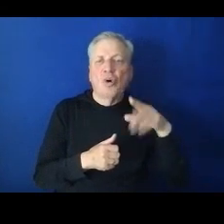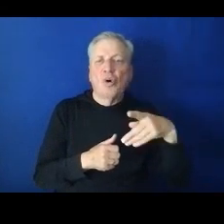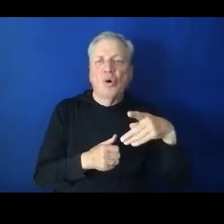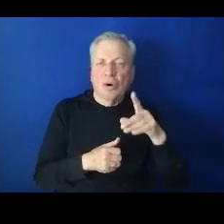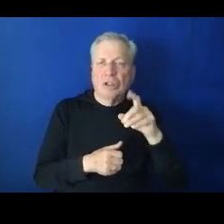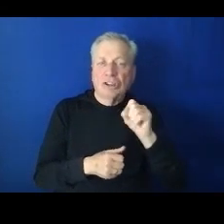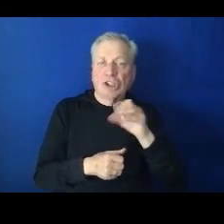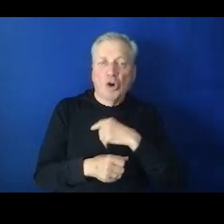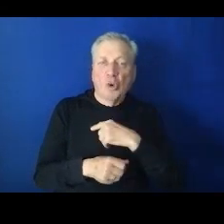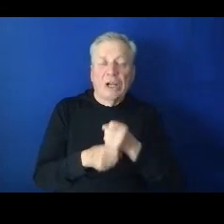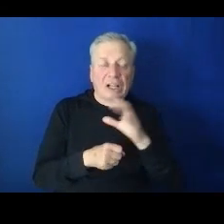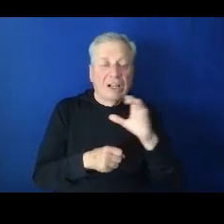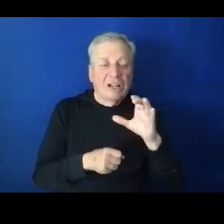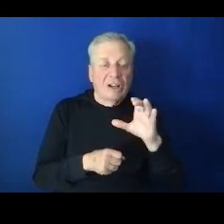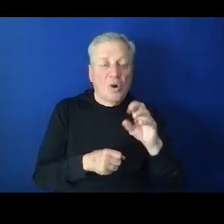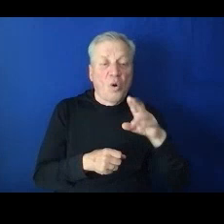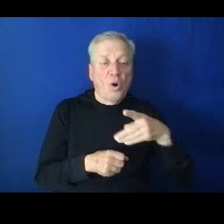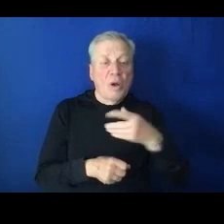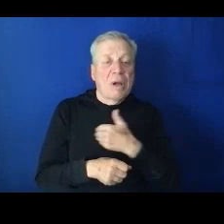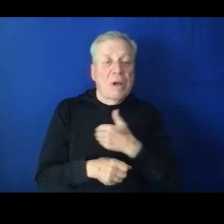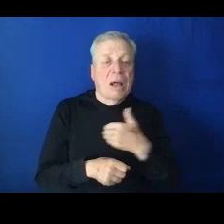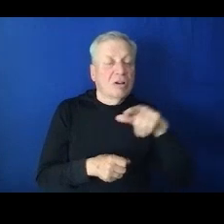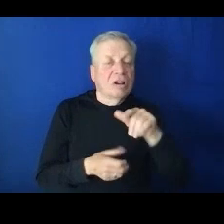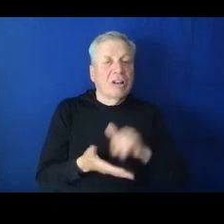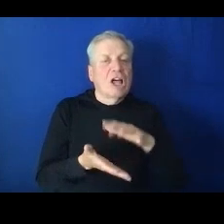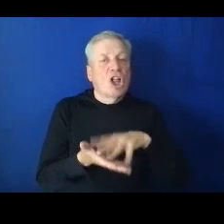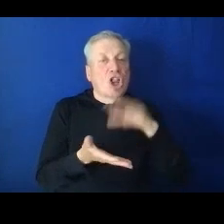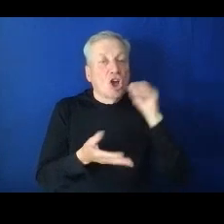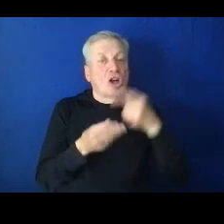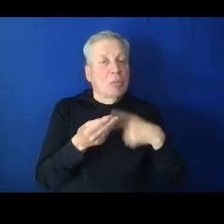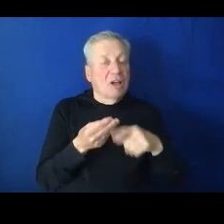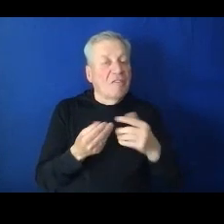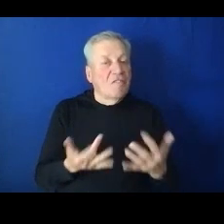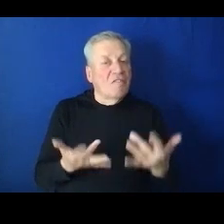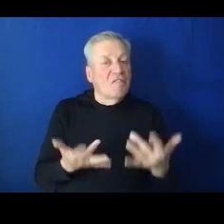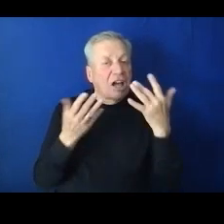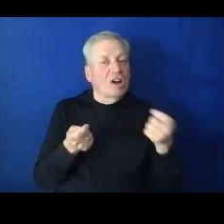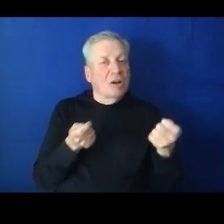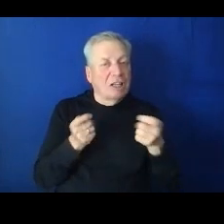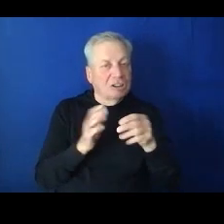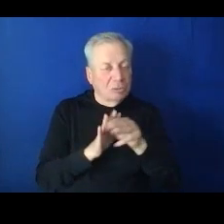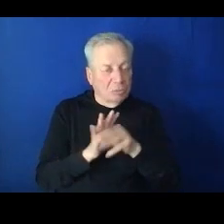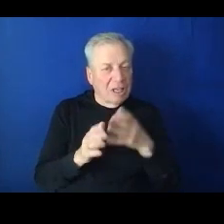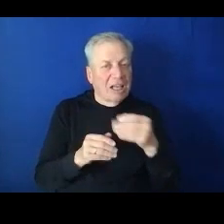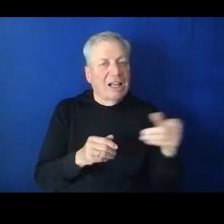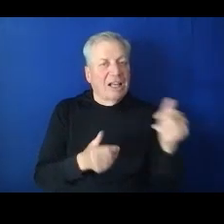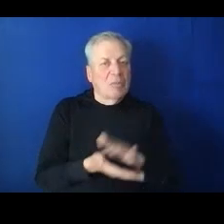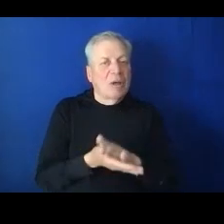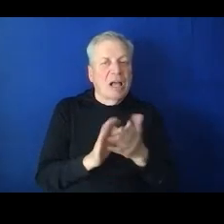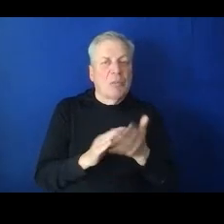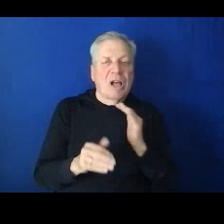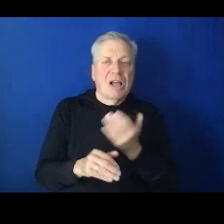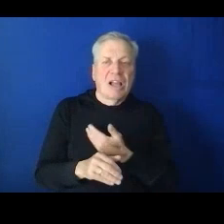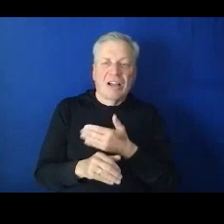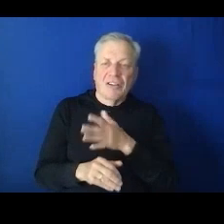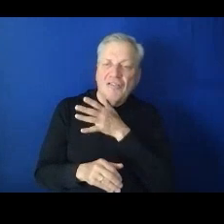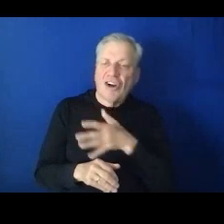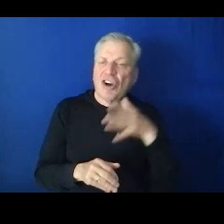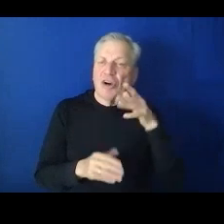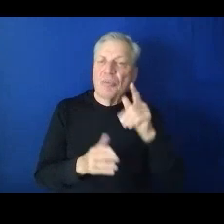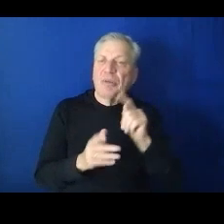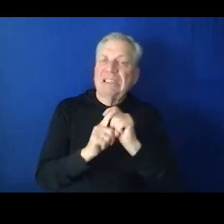Corps members for the summer that learn about fire management. And then they actually kind of become our farm team for the next year because a lot of them want to come